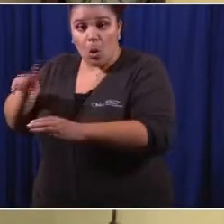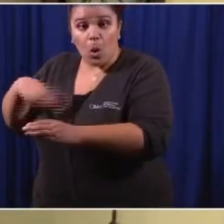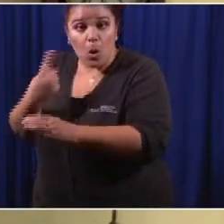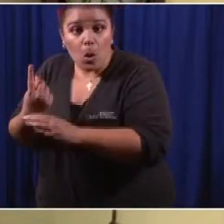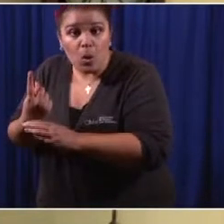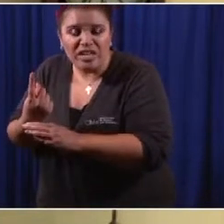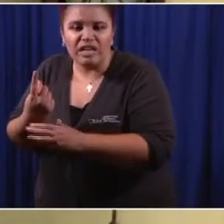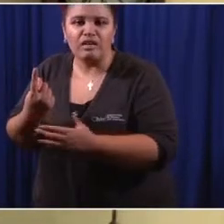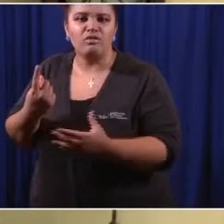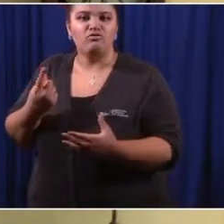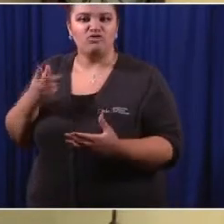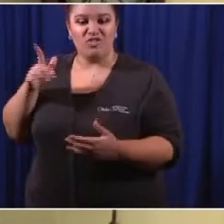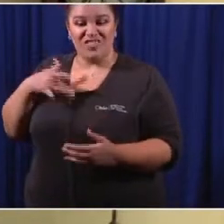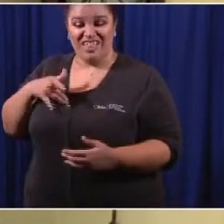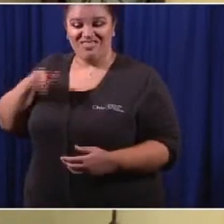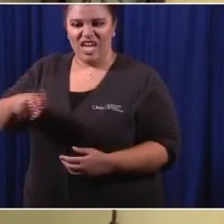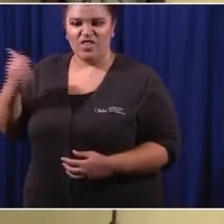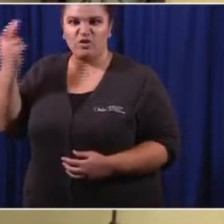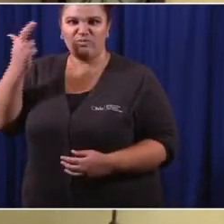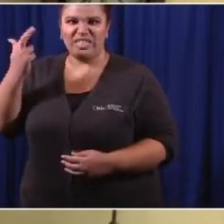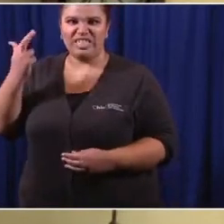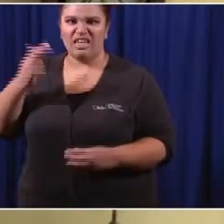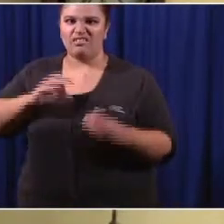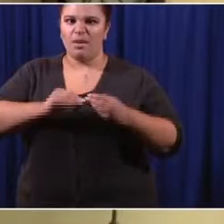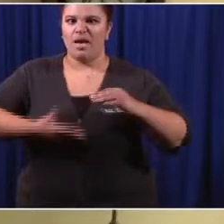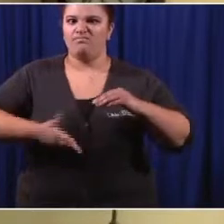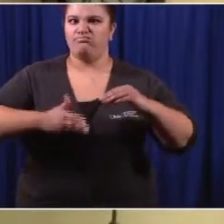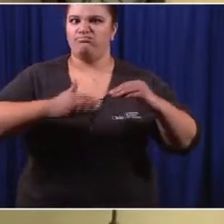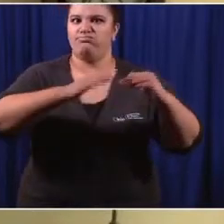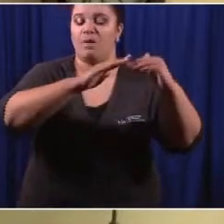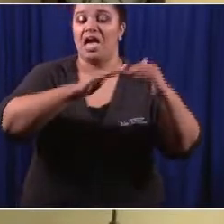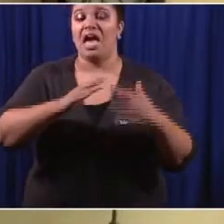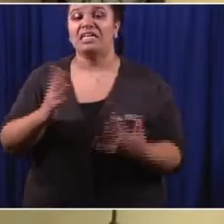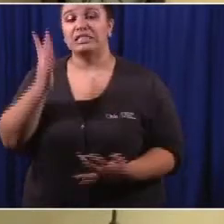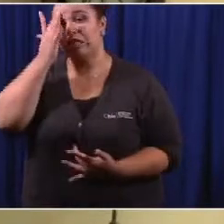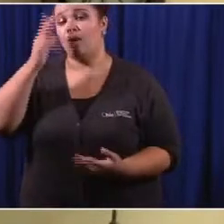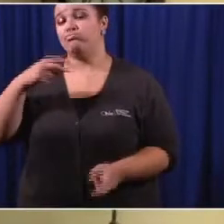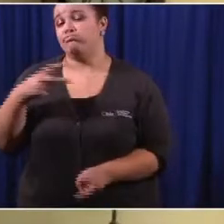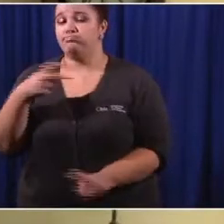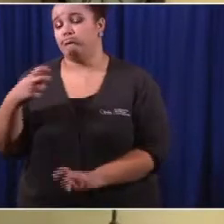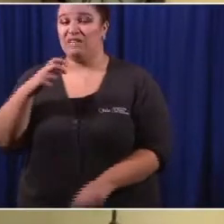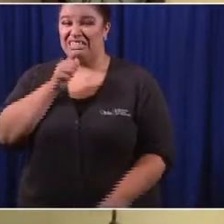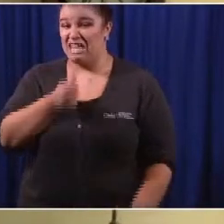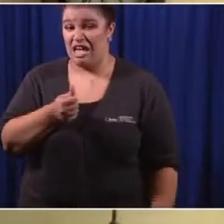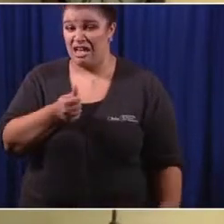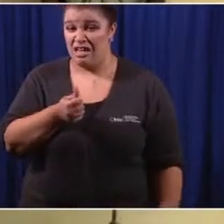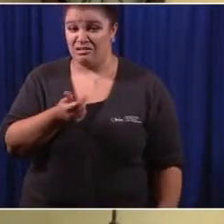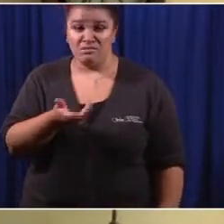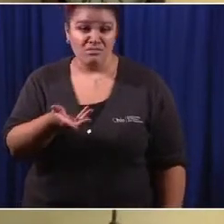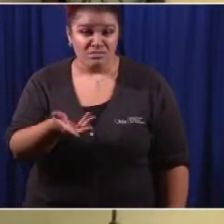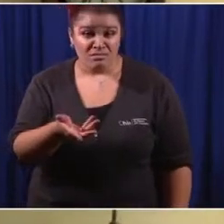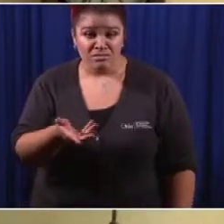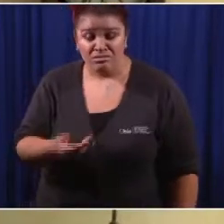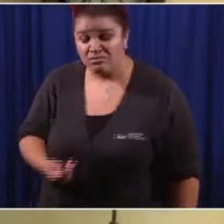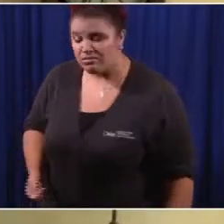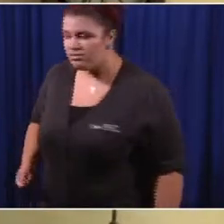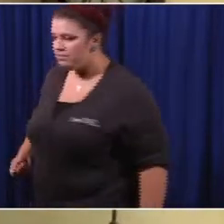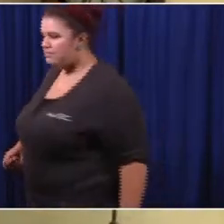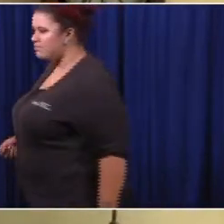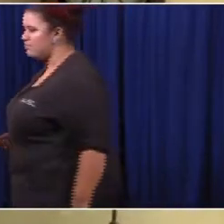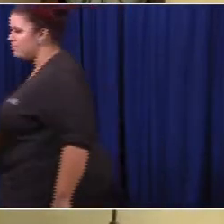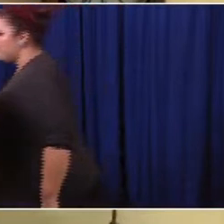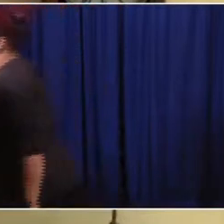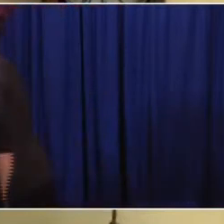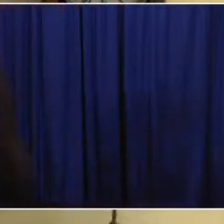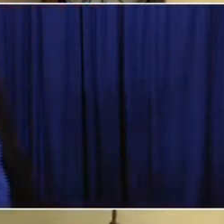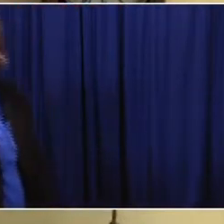sick? Well, I think that's true. It's particularly true in a county that's a young